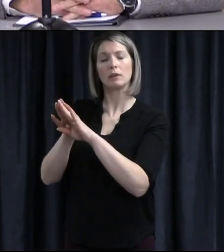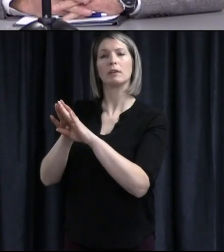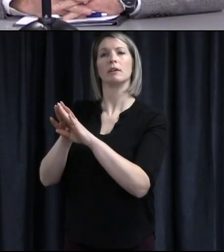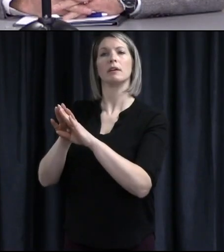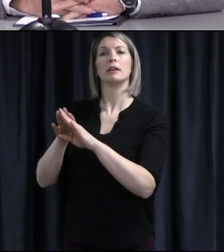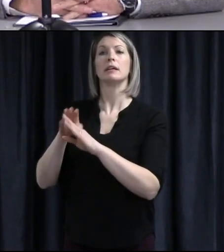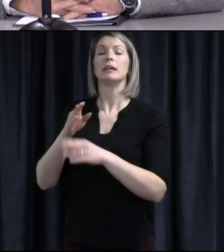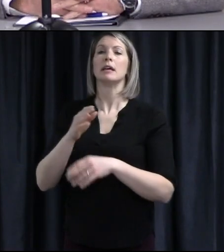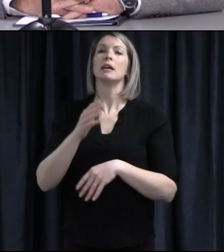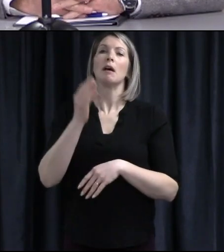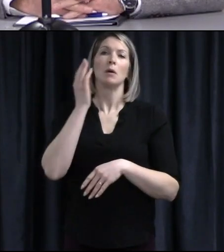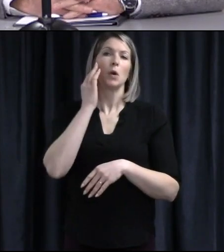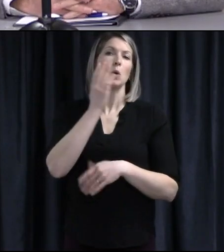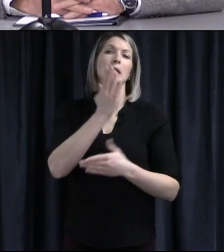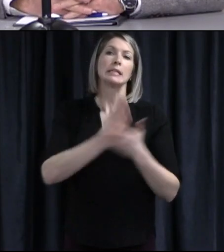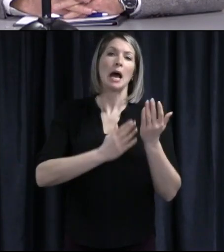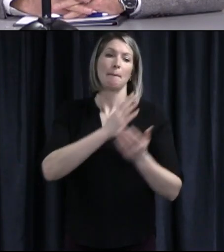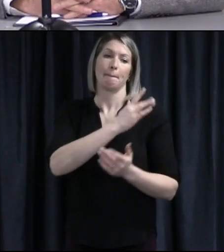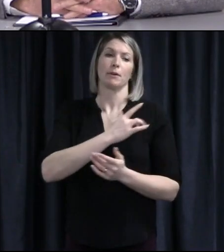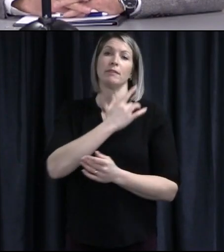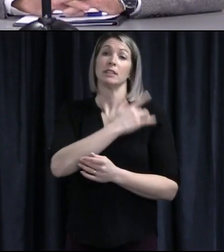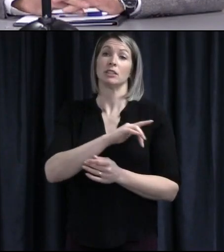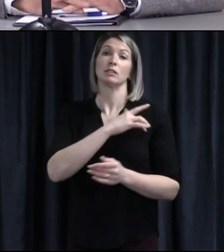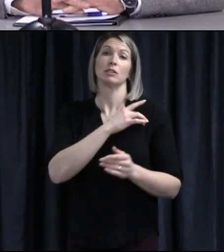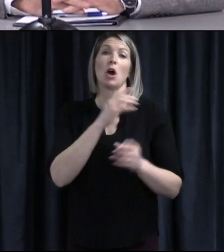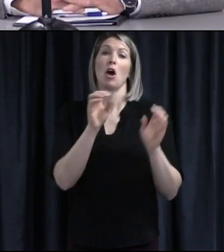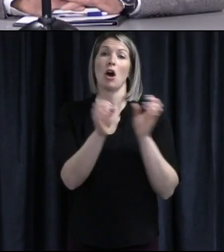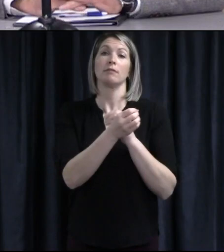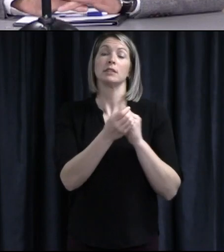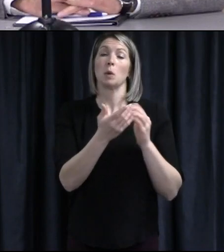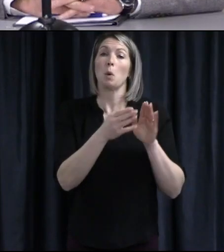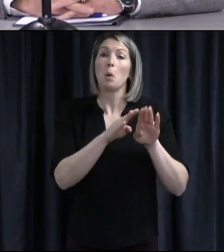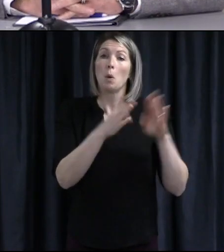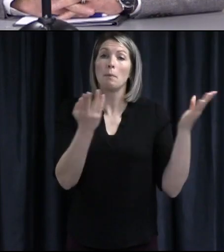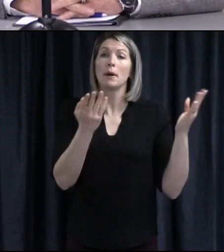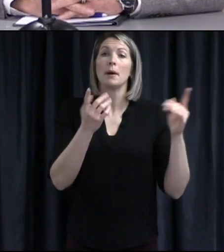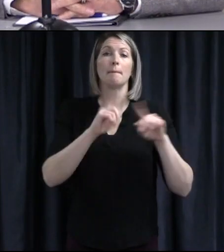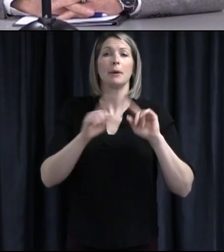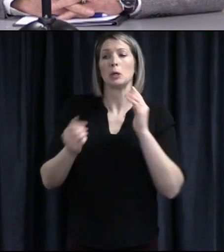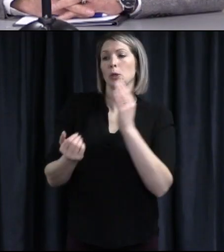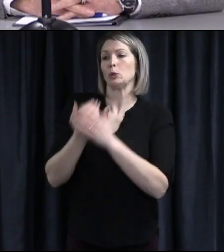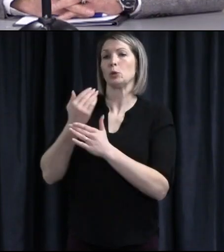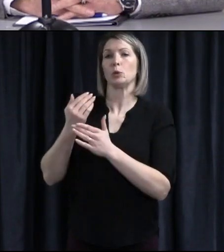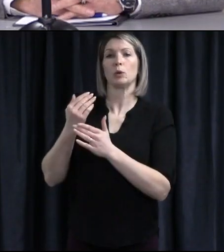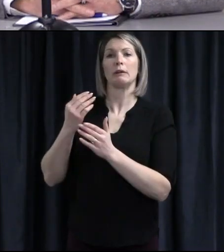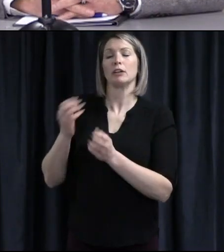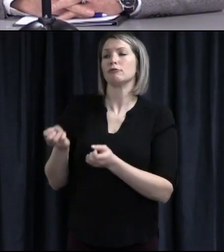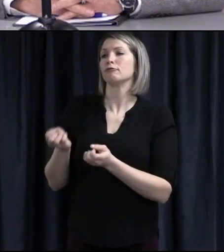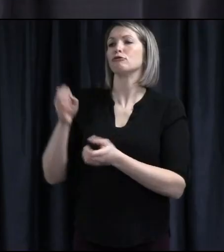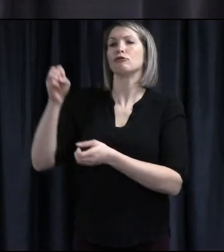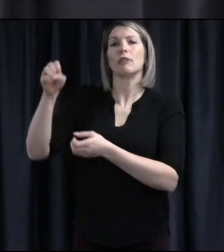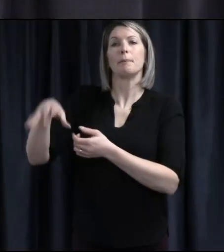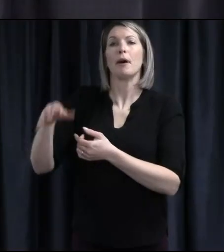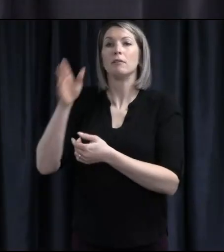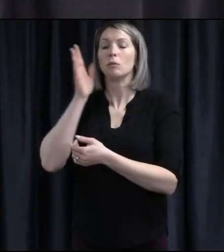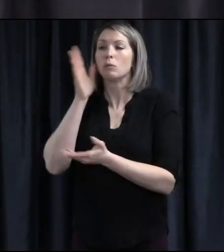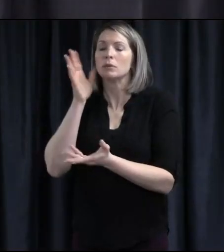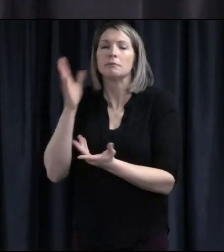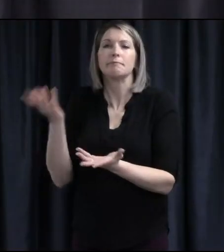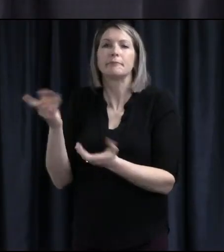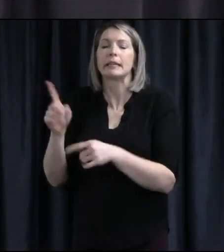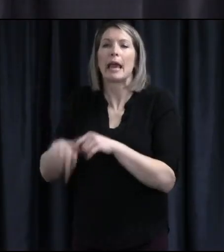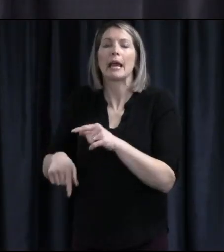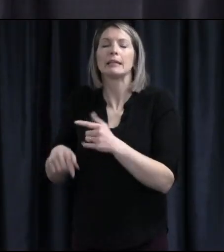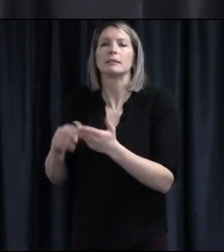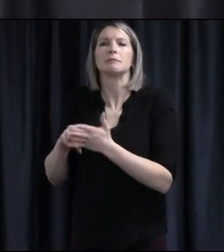are still operational, but yet they're getting no new freight in, what advice would you give them? Well, there's no question this